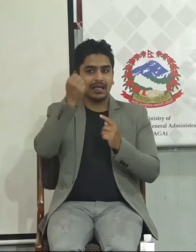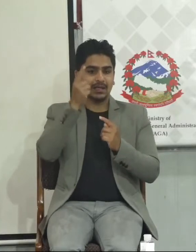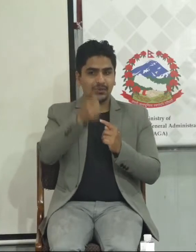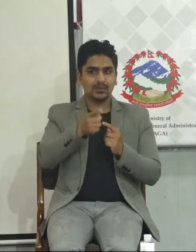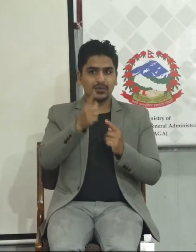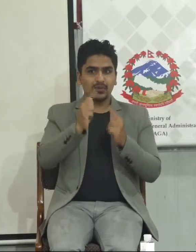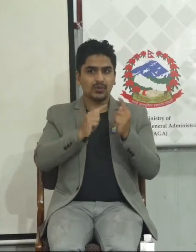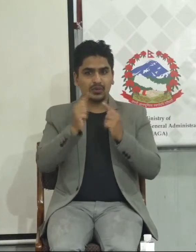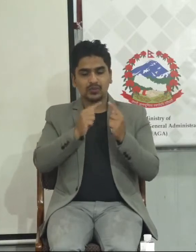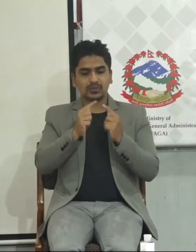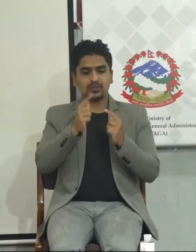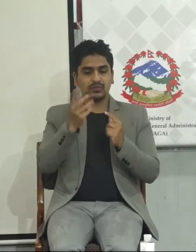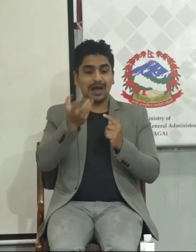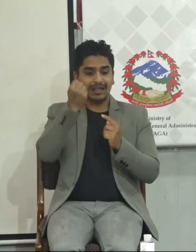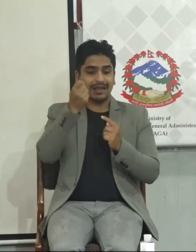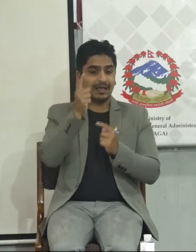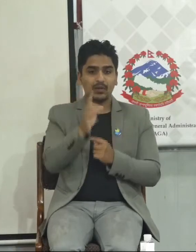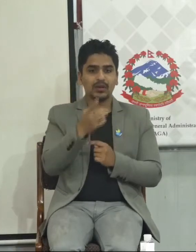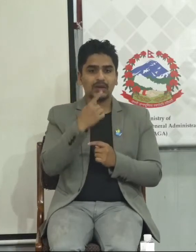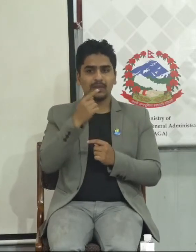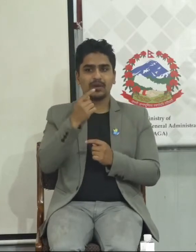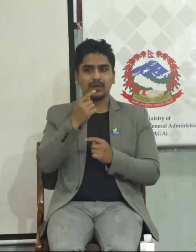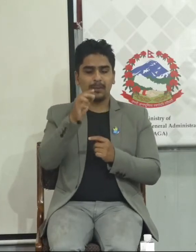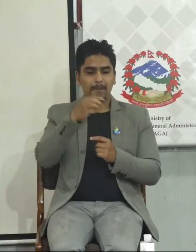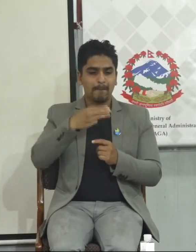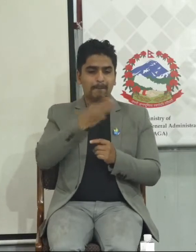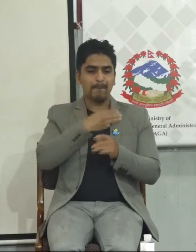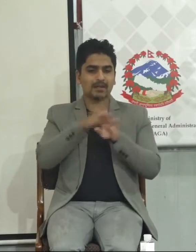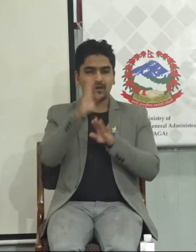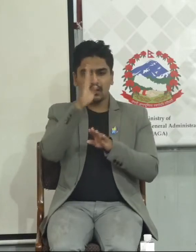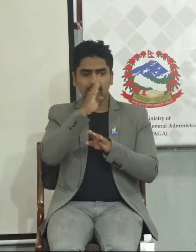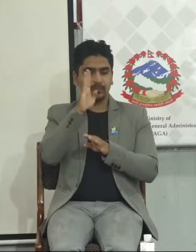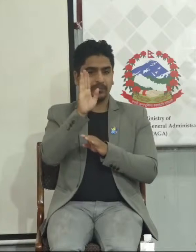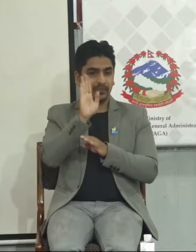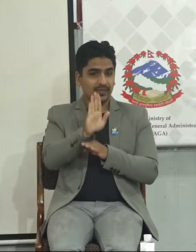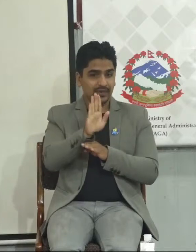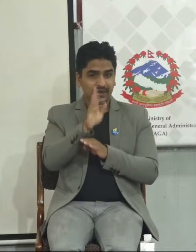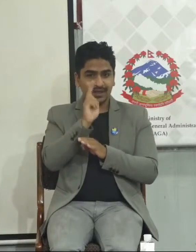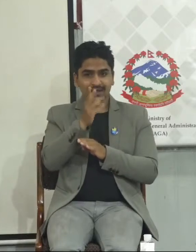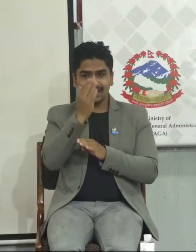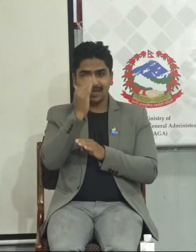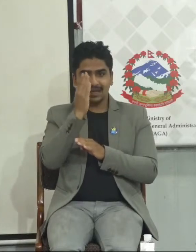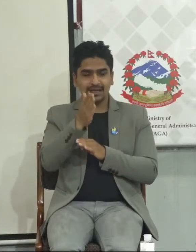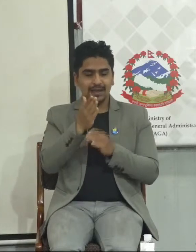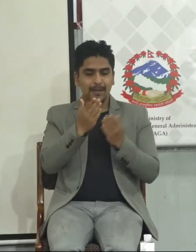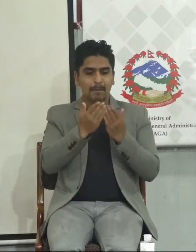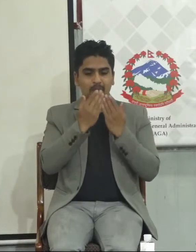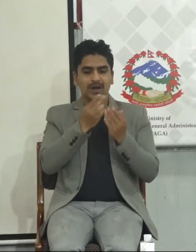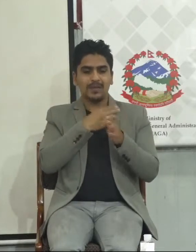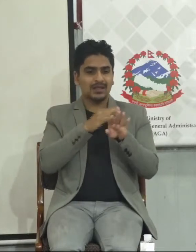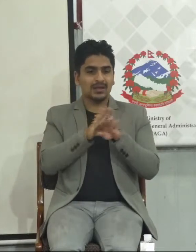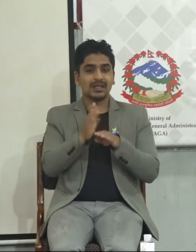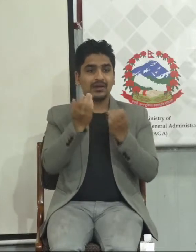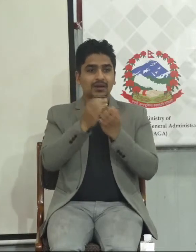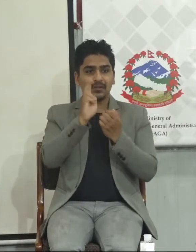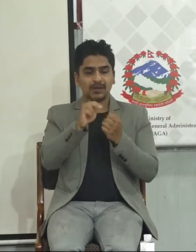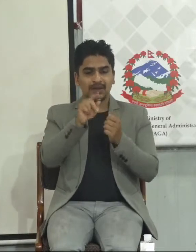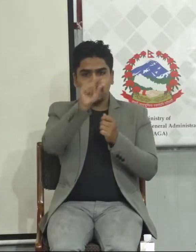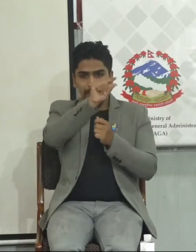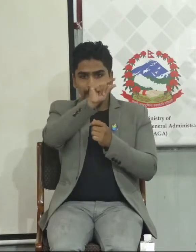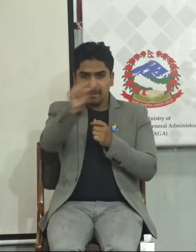So at least the readers should not create their opinion just reading the headlines. You need to check the cross